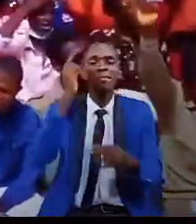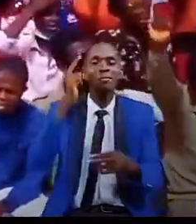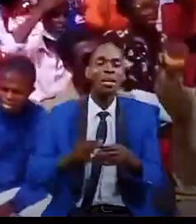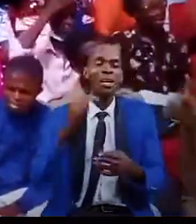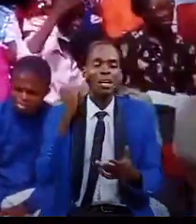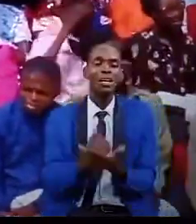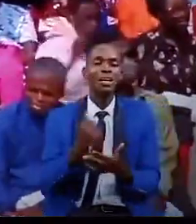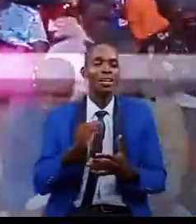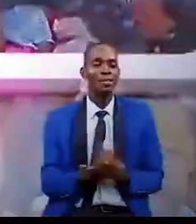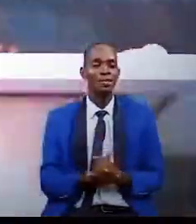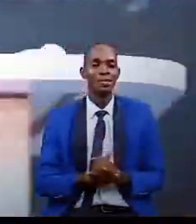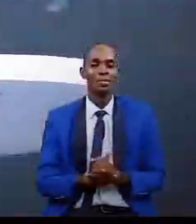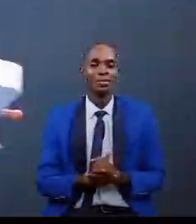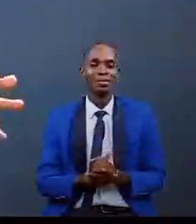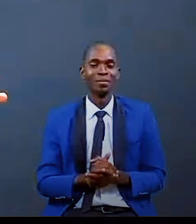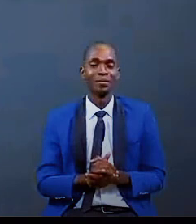you know,